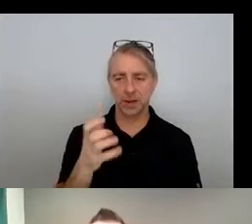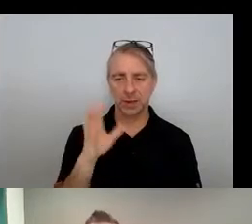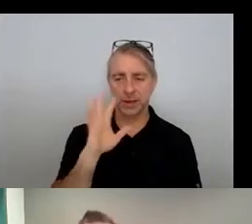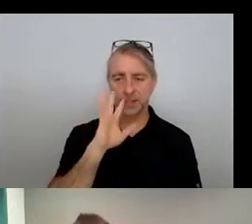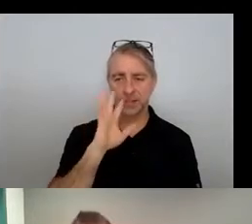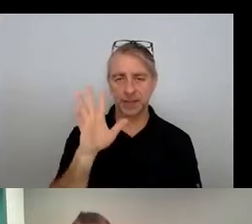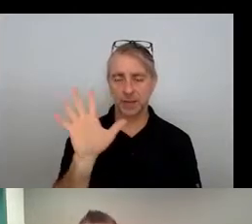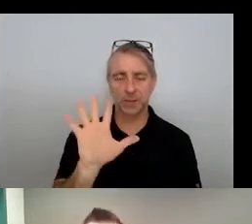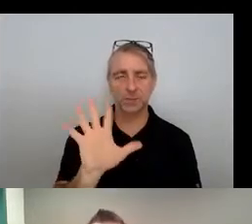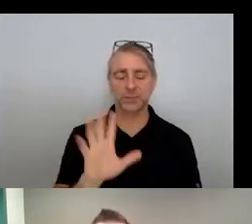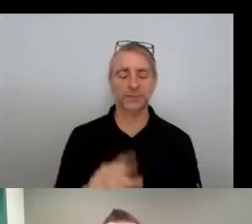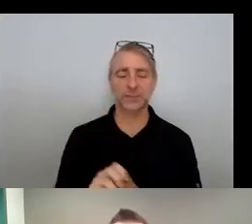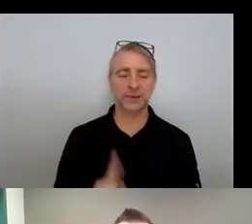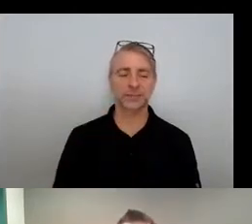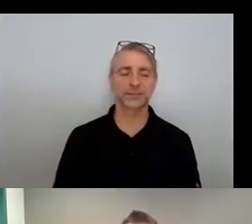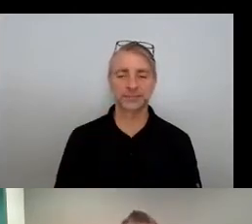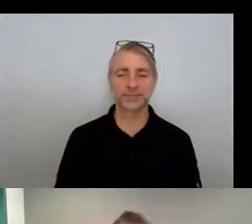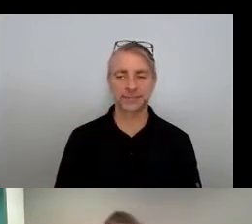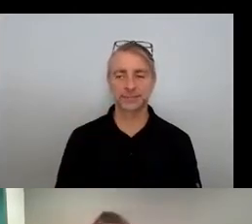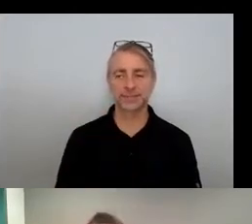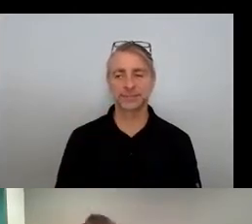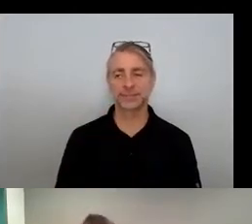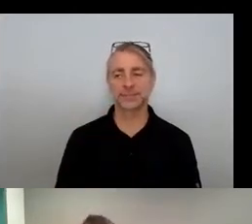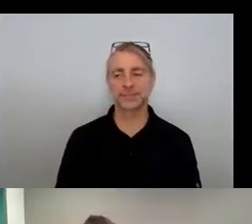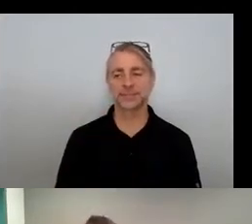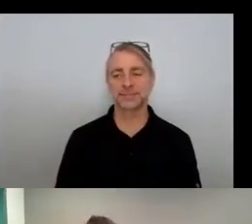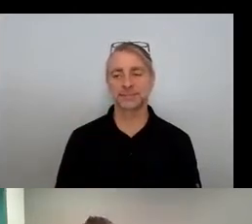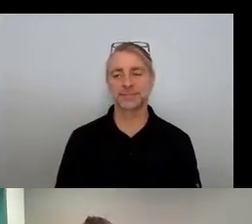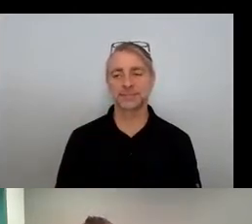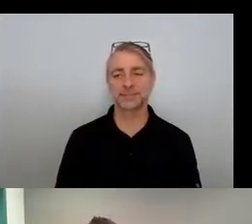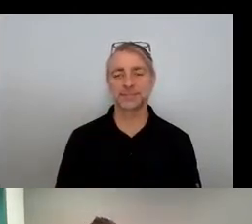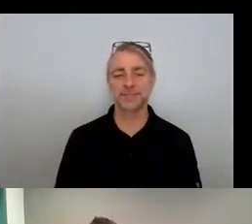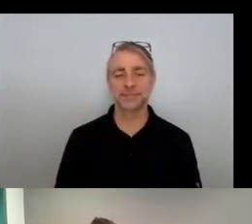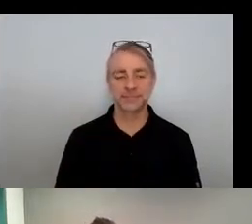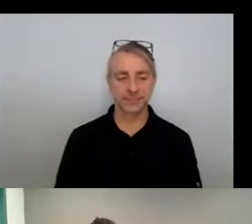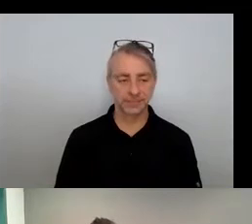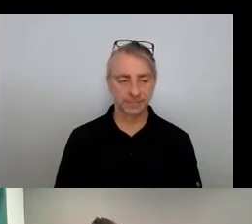Nope. Okay. Just an errant mic.